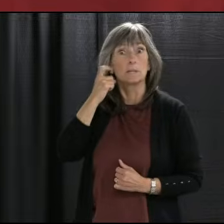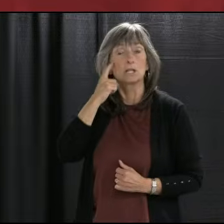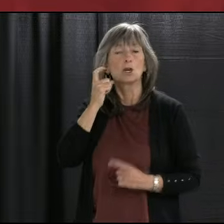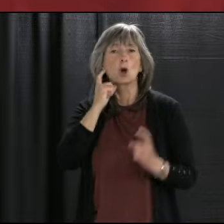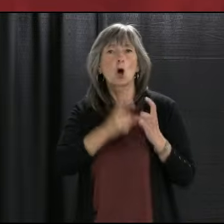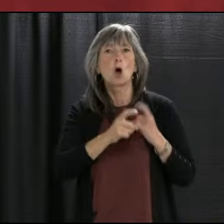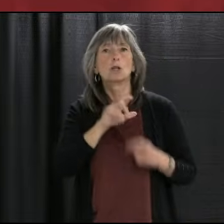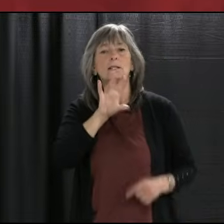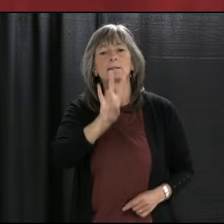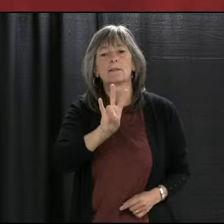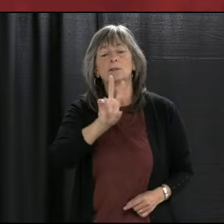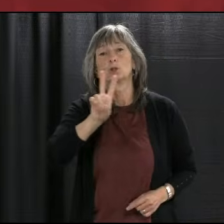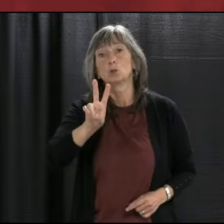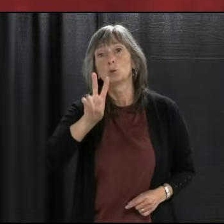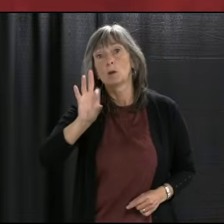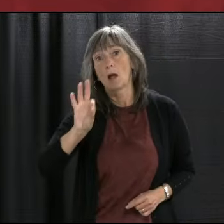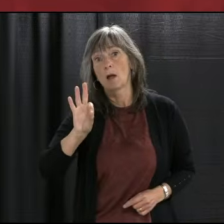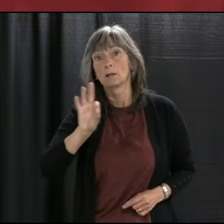at